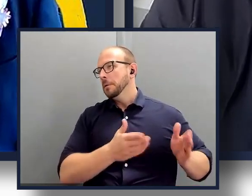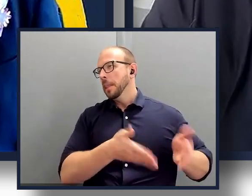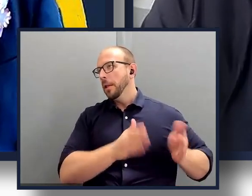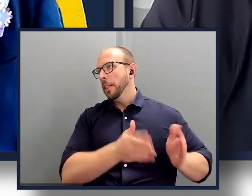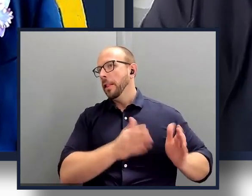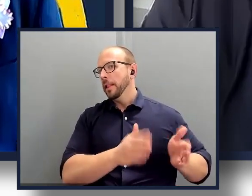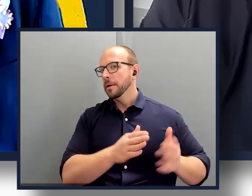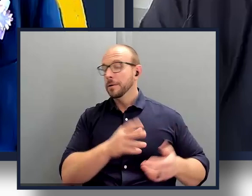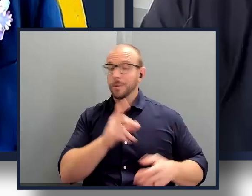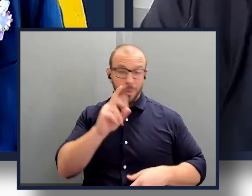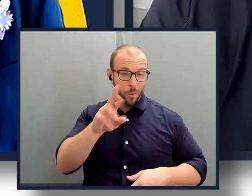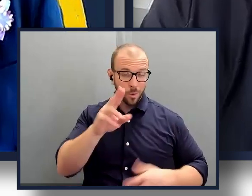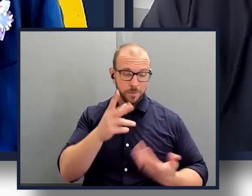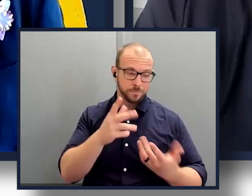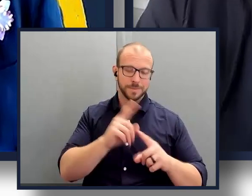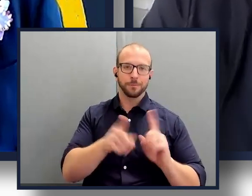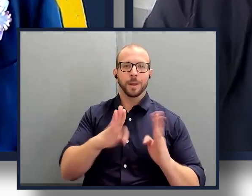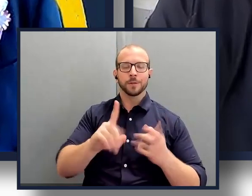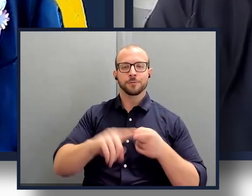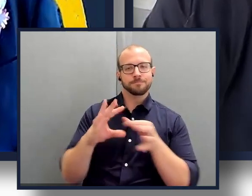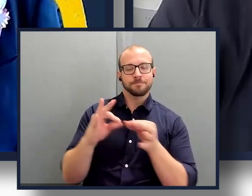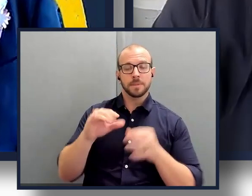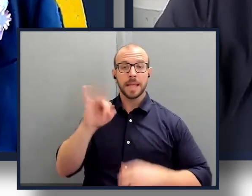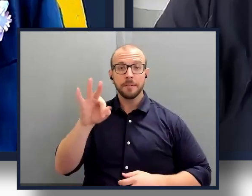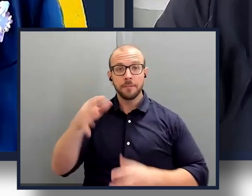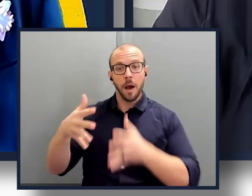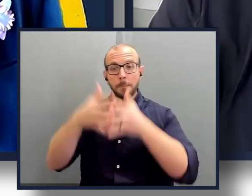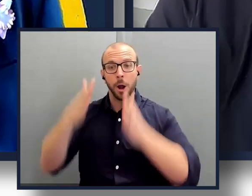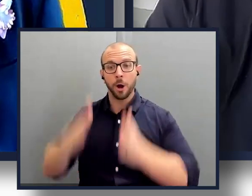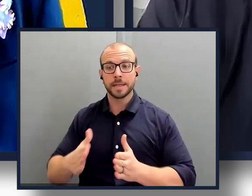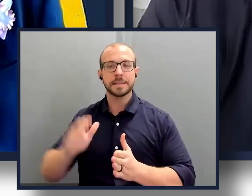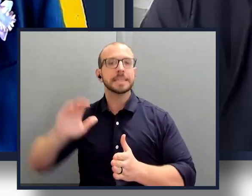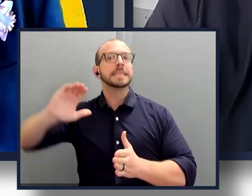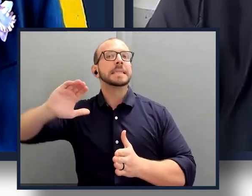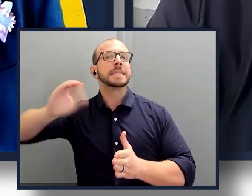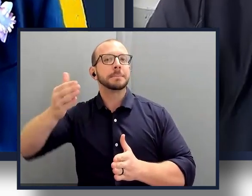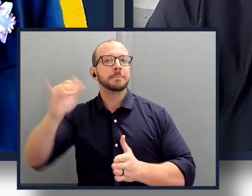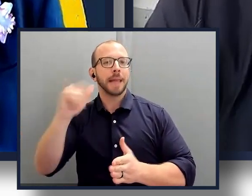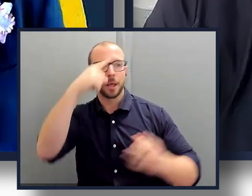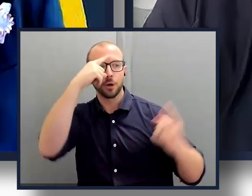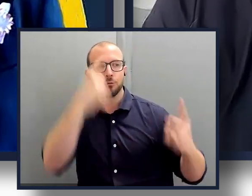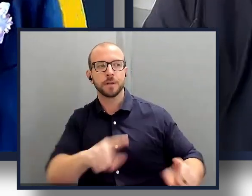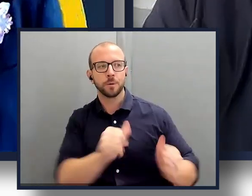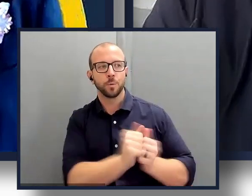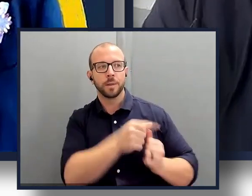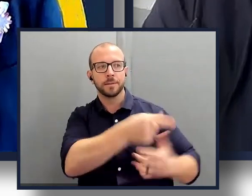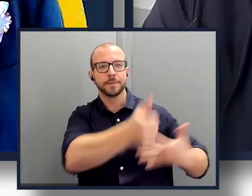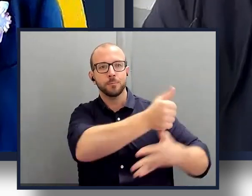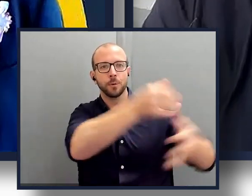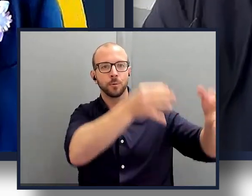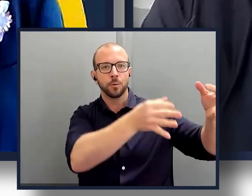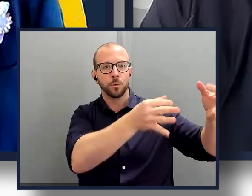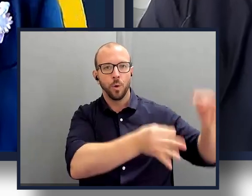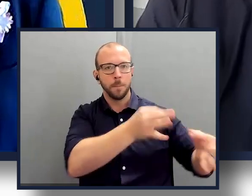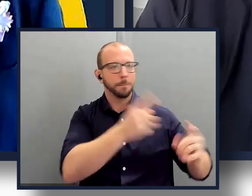it appears as if they agree with this because they're not willing to do anything to change